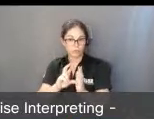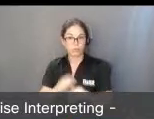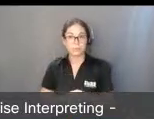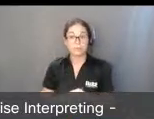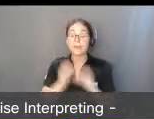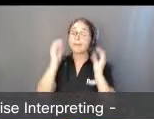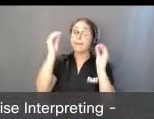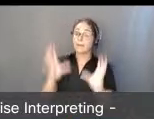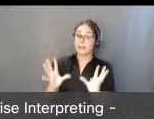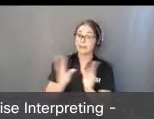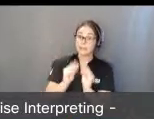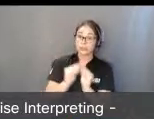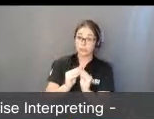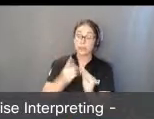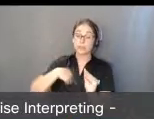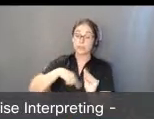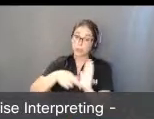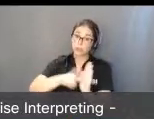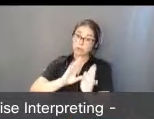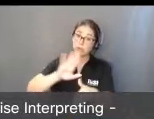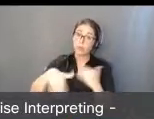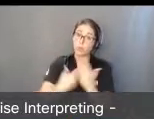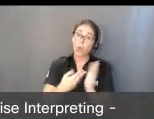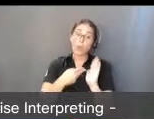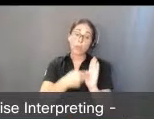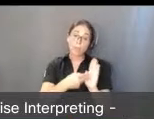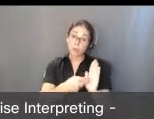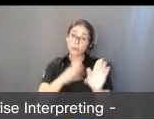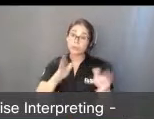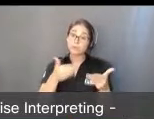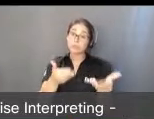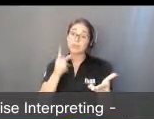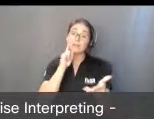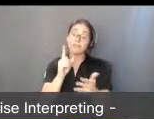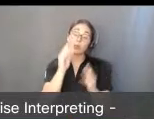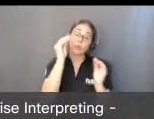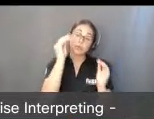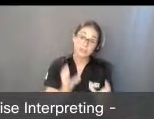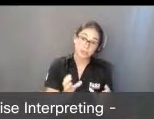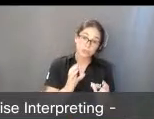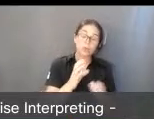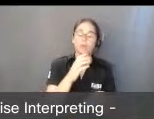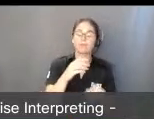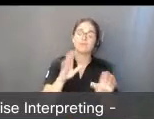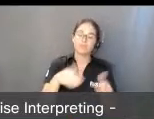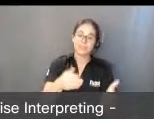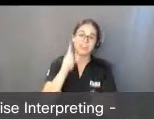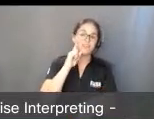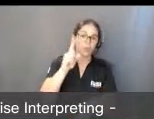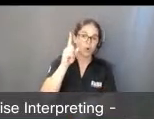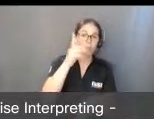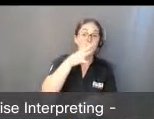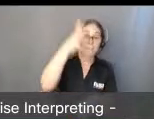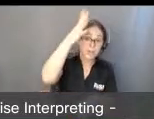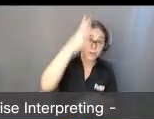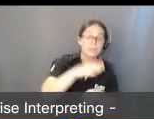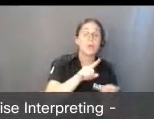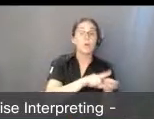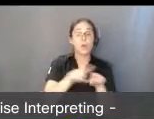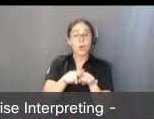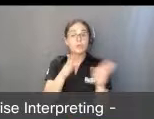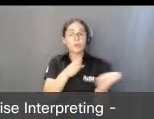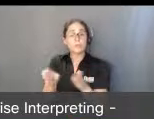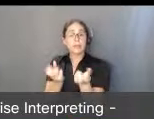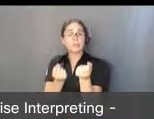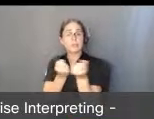held to review the instructional models offered to parents and also to discuss elements within the trailer bill language, as well as plans for supporting students and